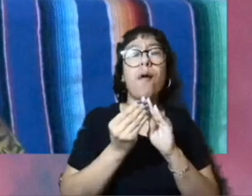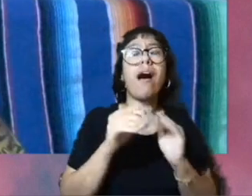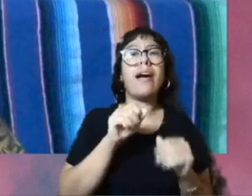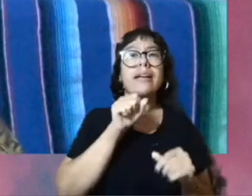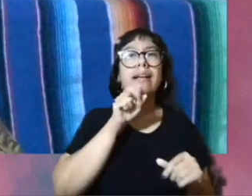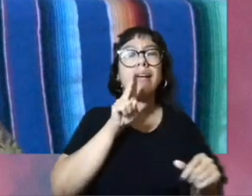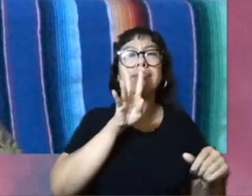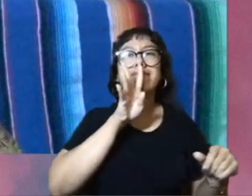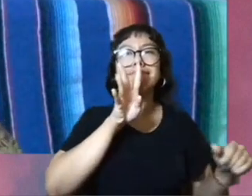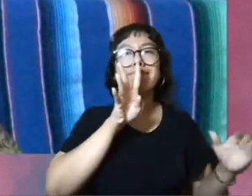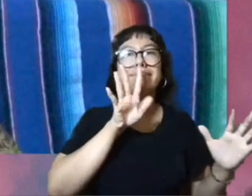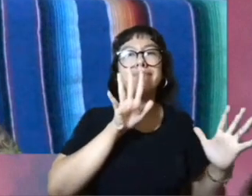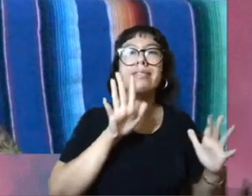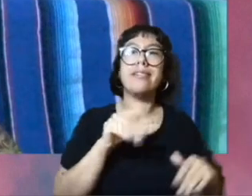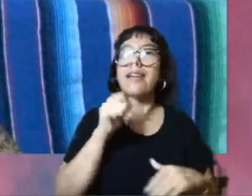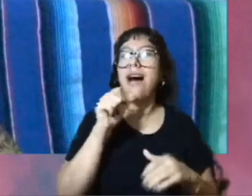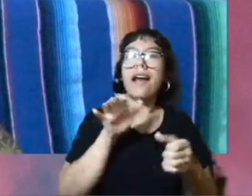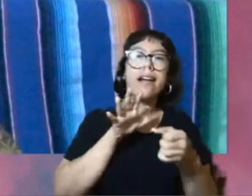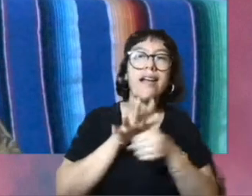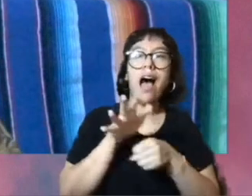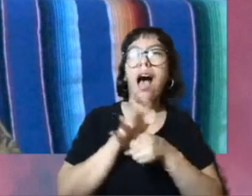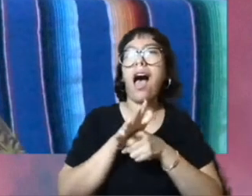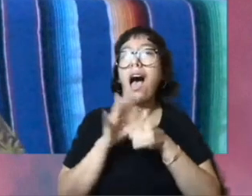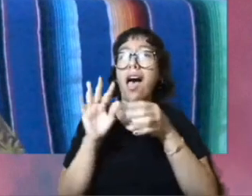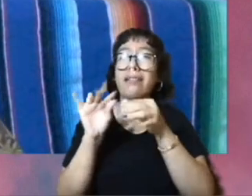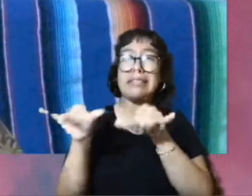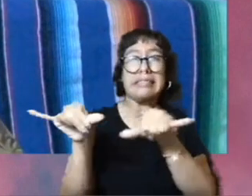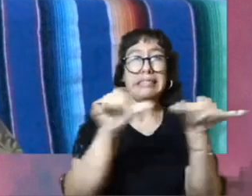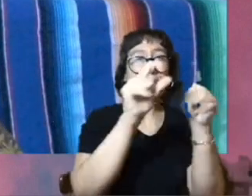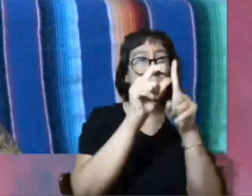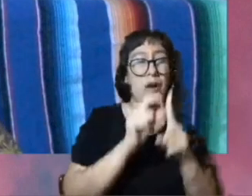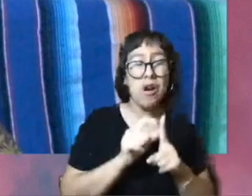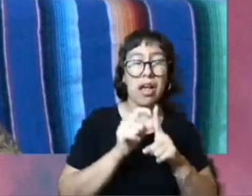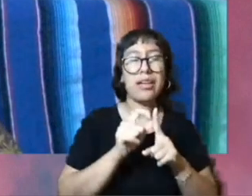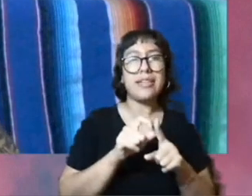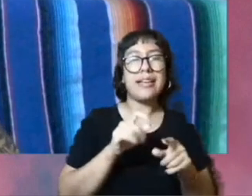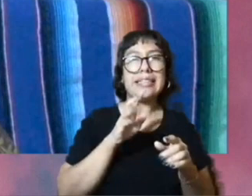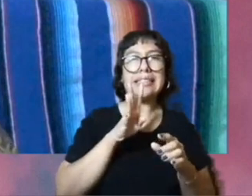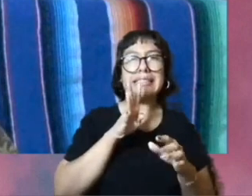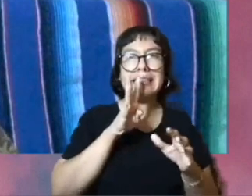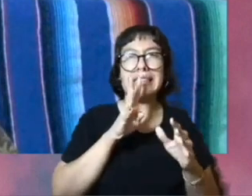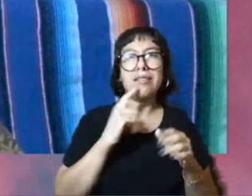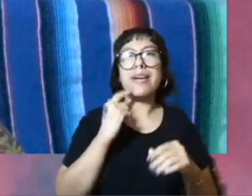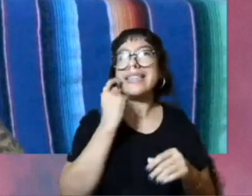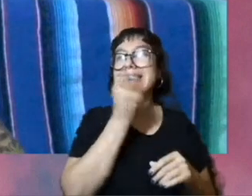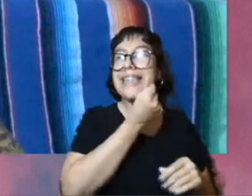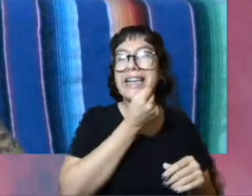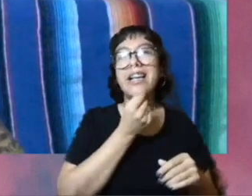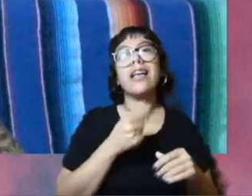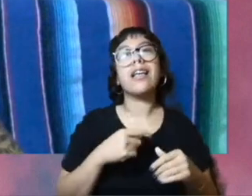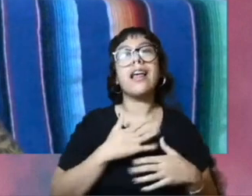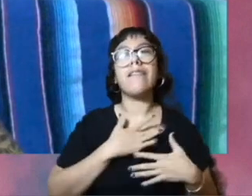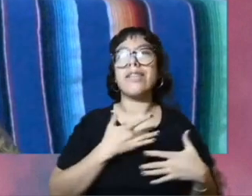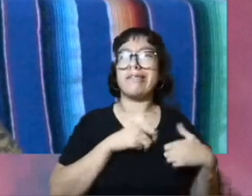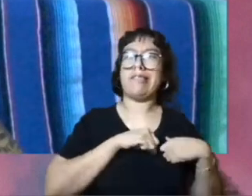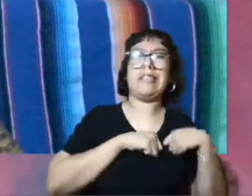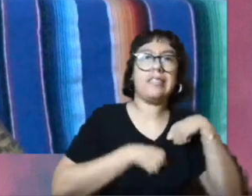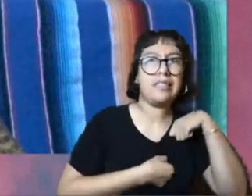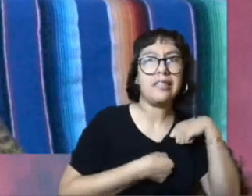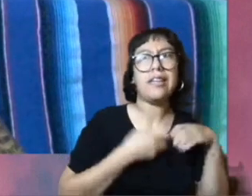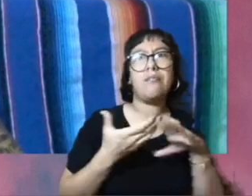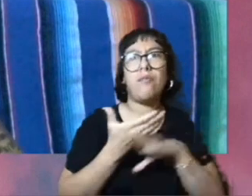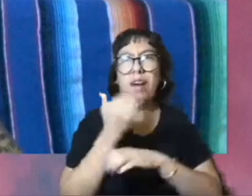mouth. There are not enough homilies for the redacted stuck in my teeth. I spill repentance before